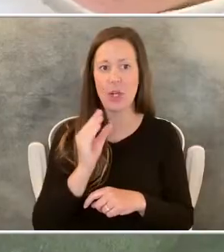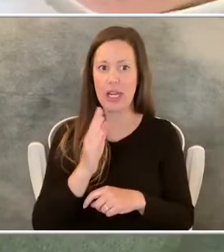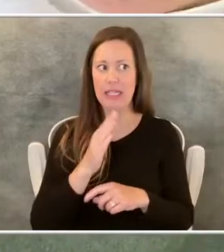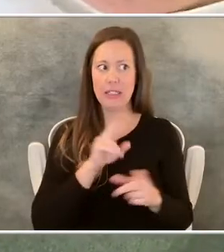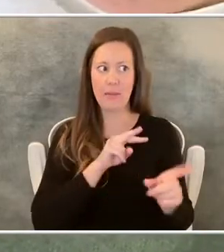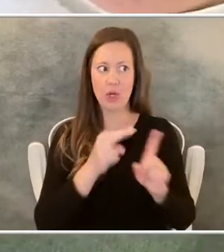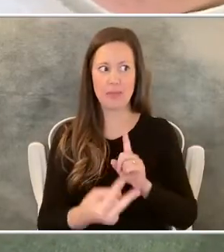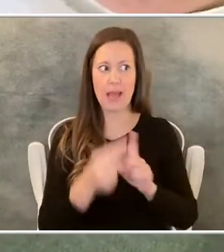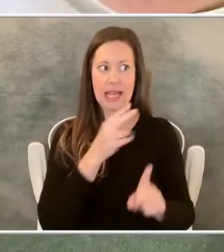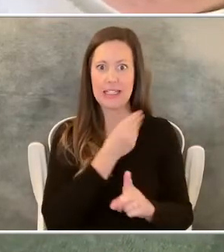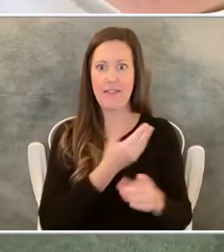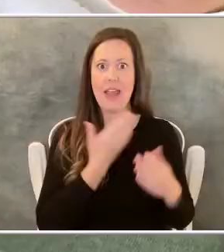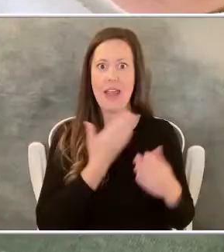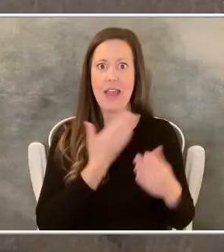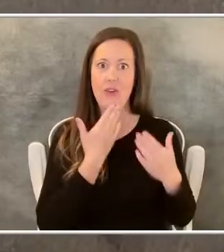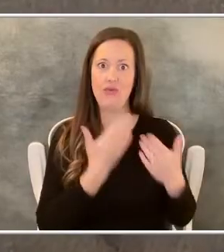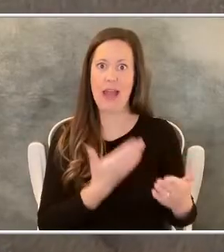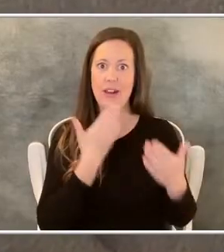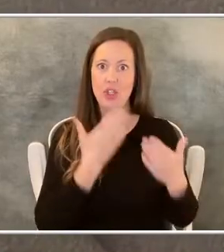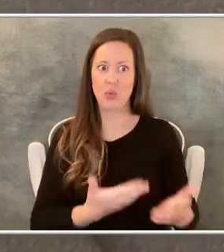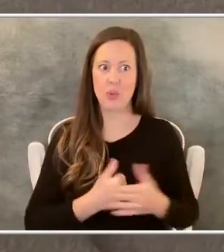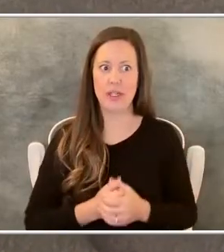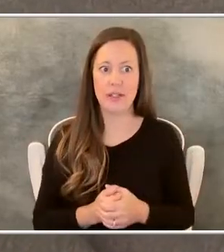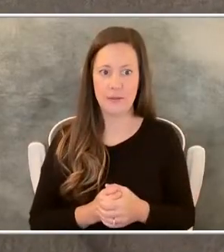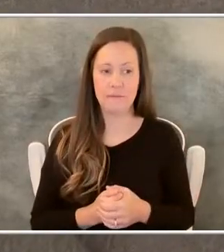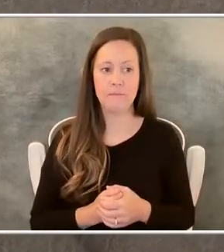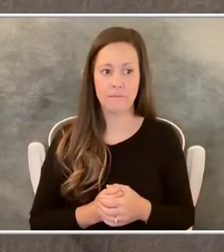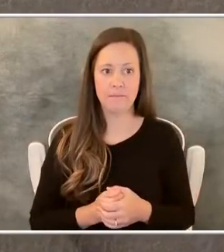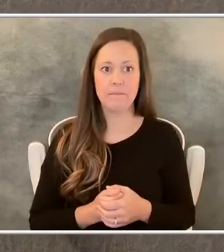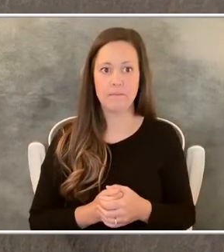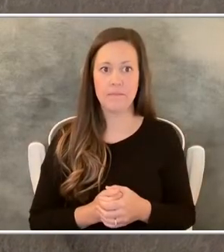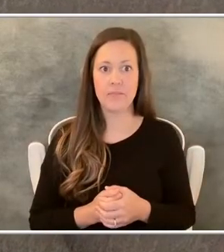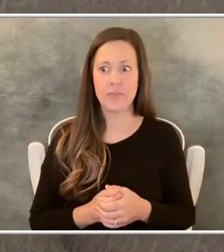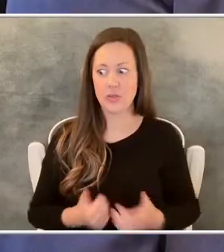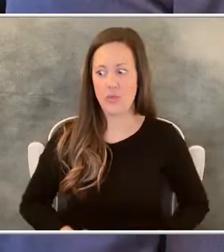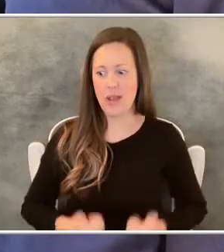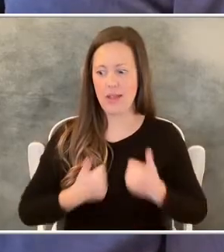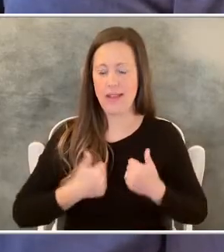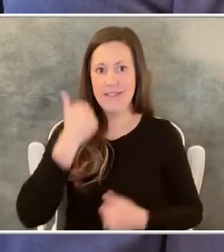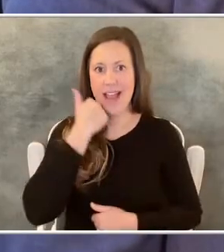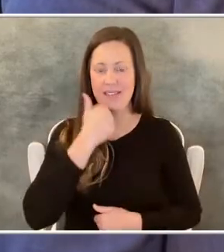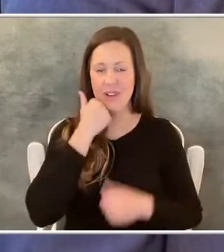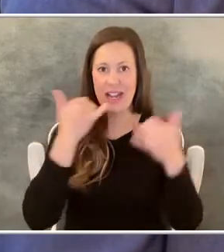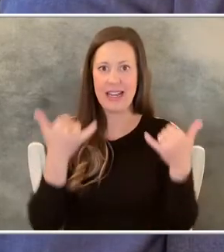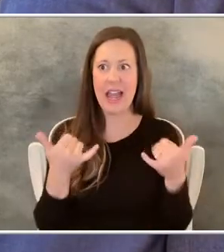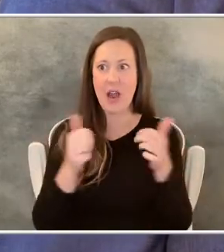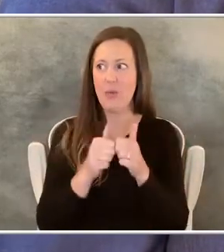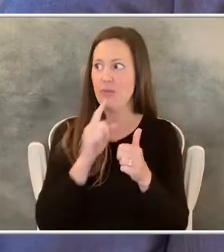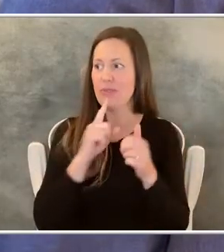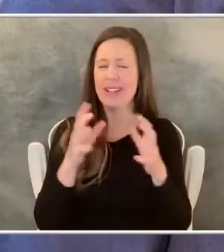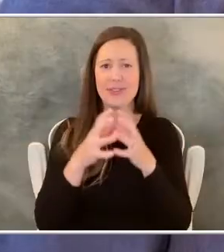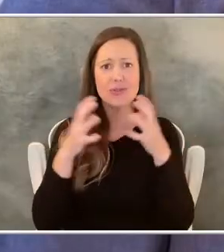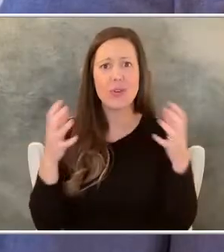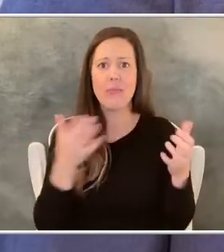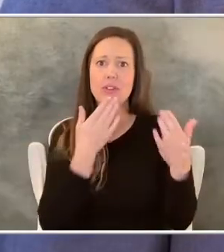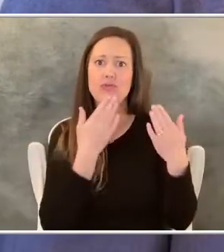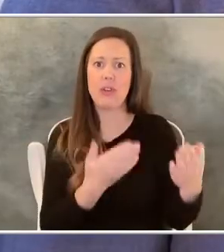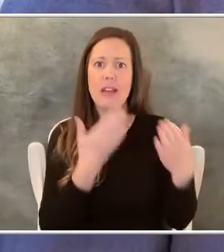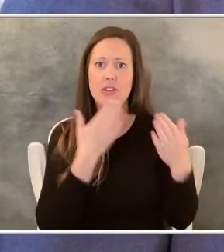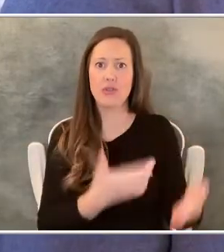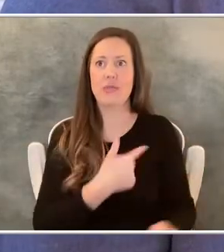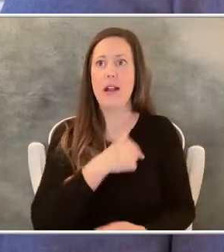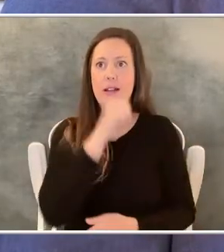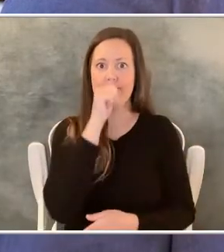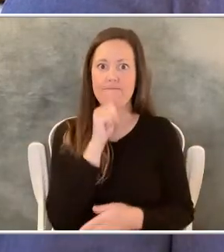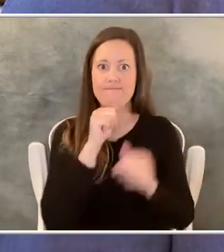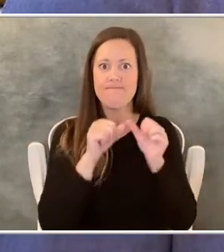gratitude. You know, so I live every day now with an immense sense of gratitude that I made it through.